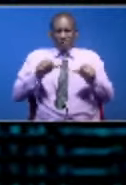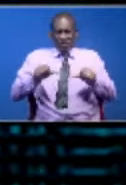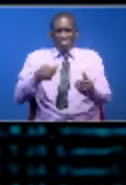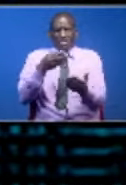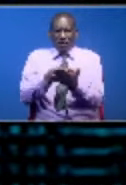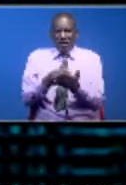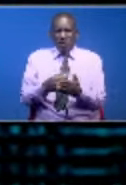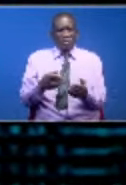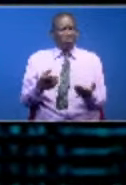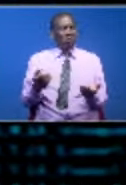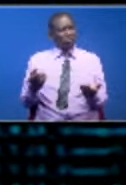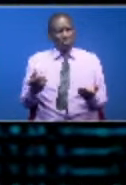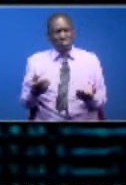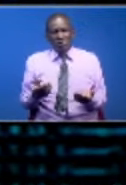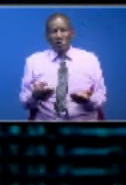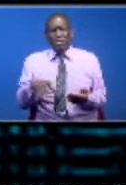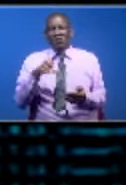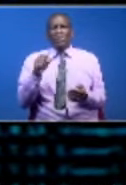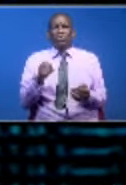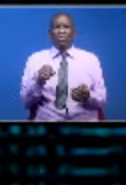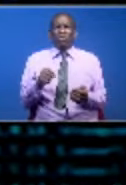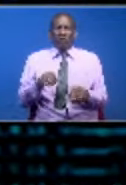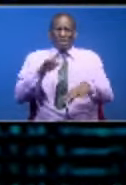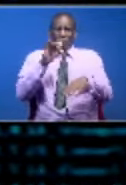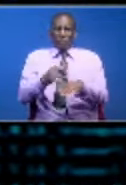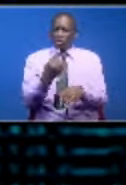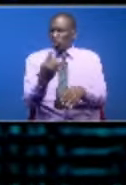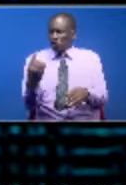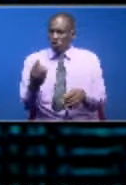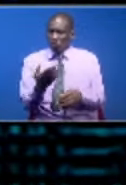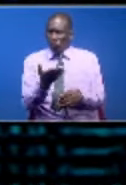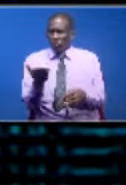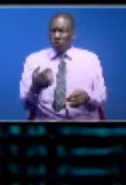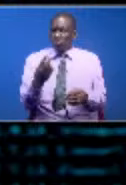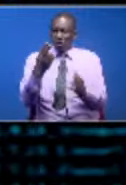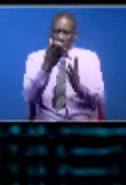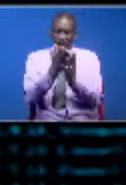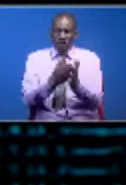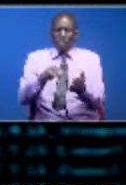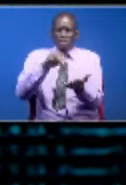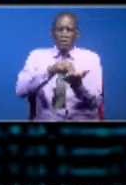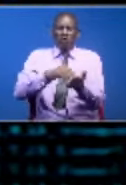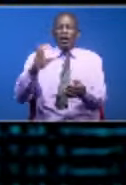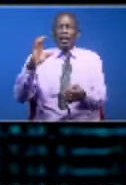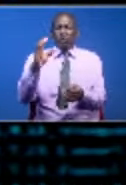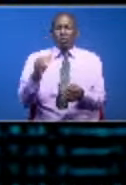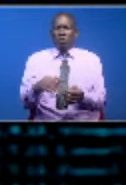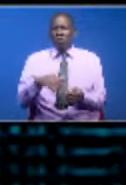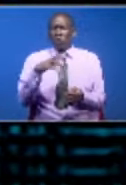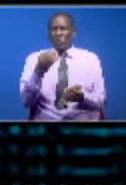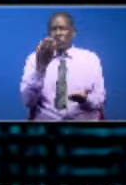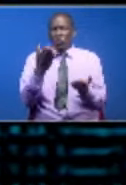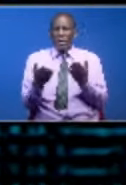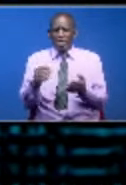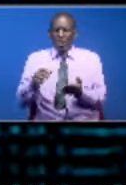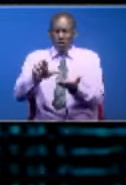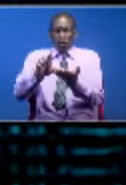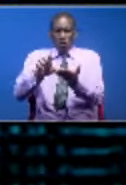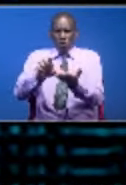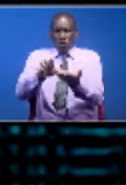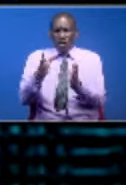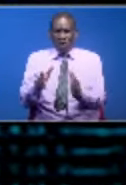framework. So effectively, if each of these 2.5 million customers went to any traditional lender, they wouldn't